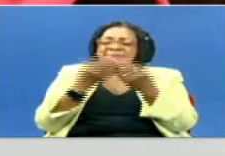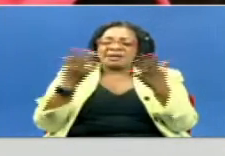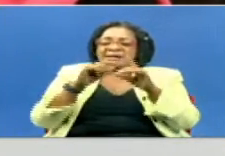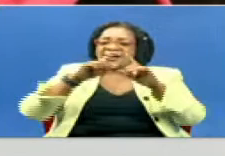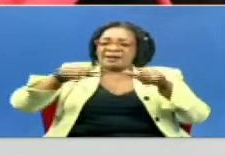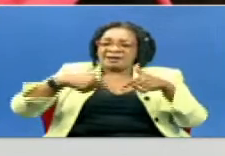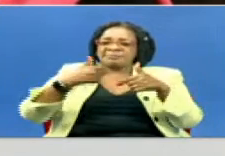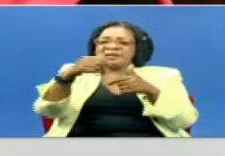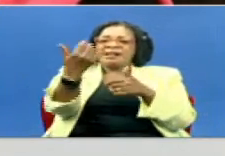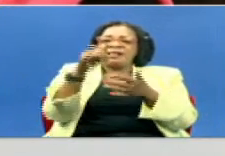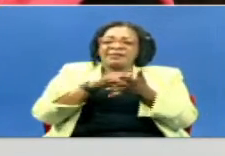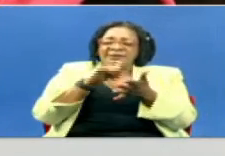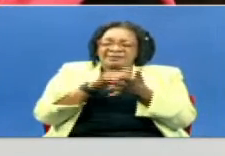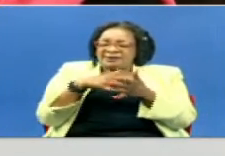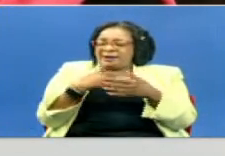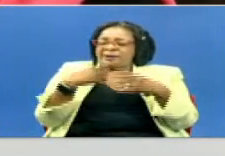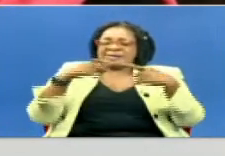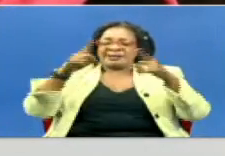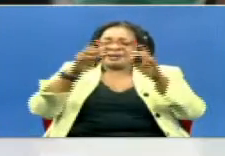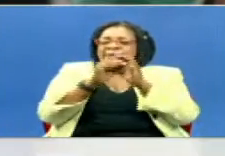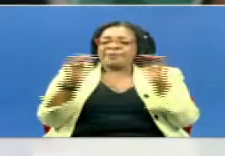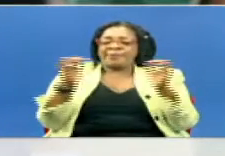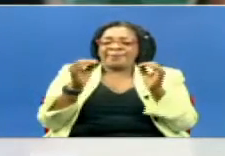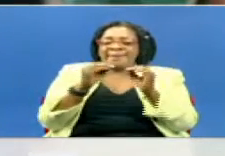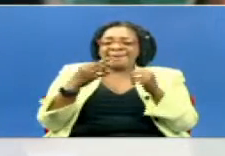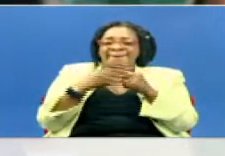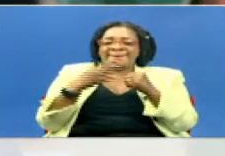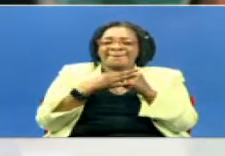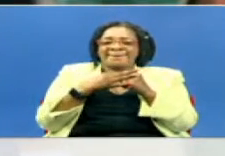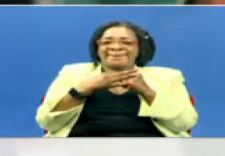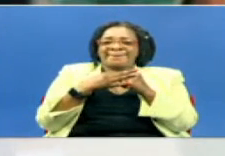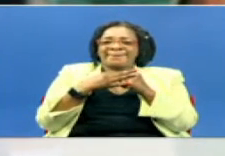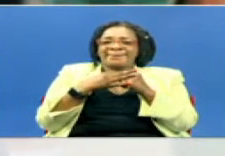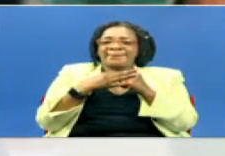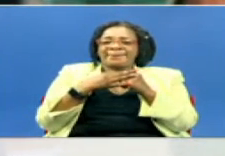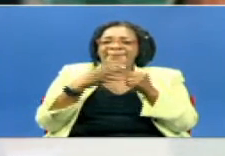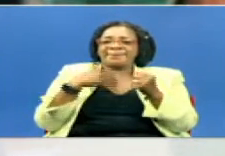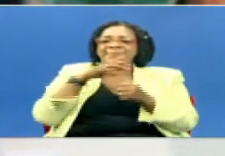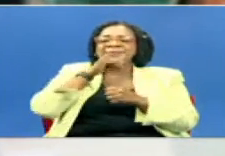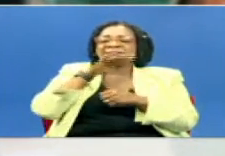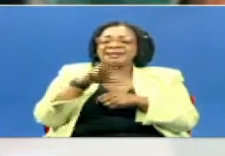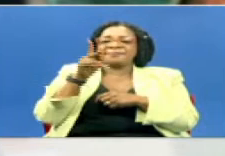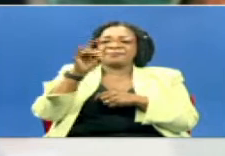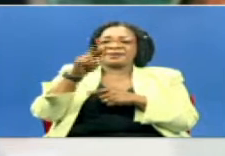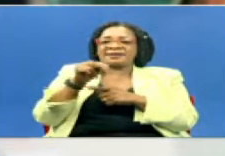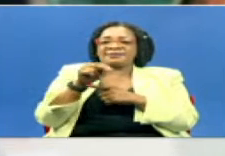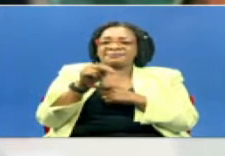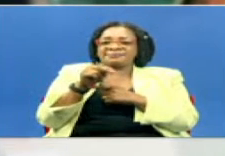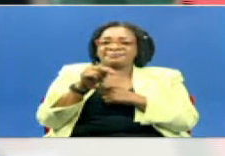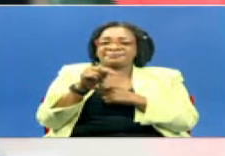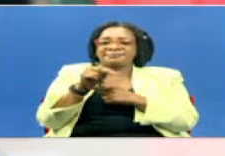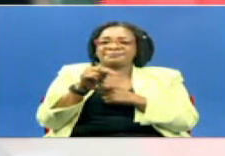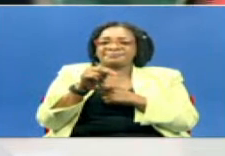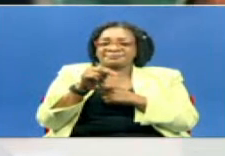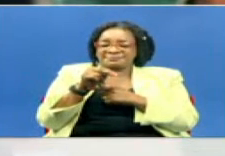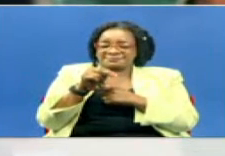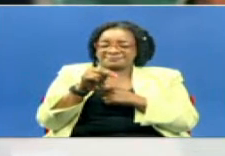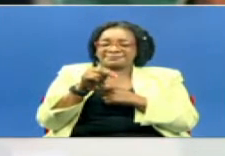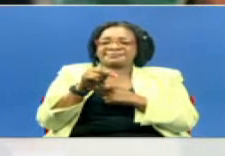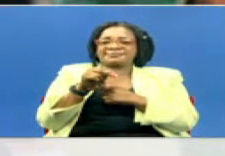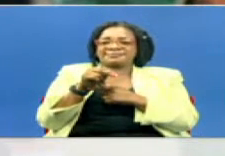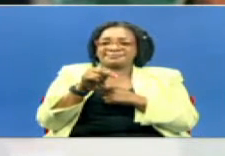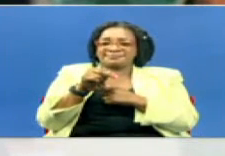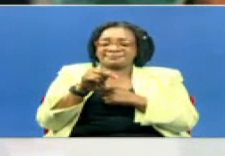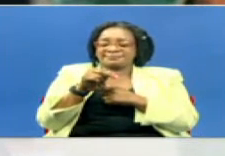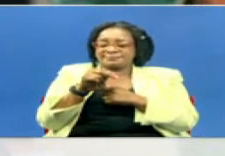why Azimio did not make it in the August election. My son Kennedy, I think, was... Just tell us, what exactly went wrong in your